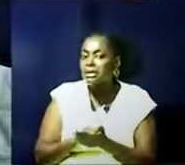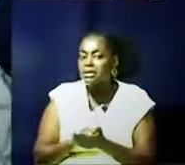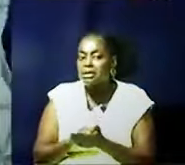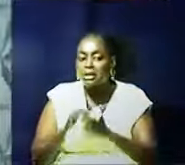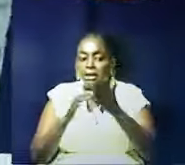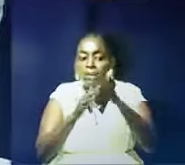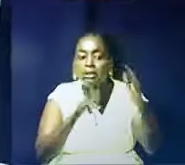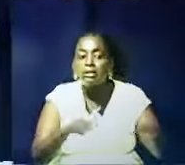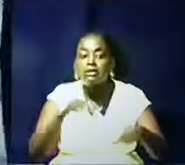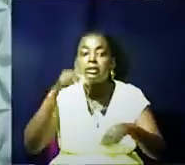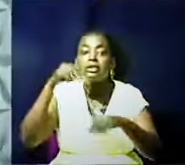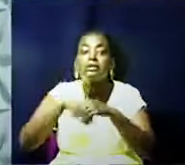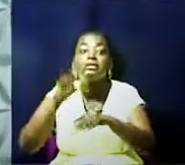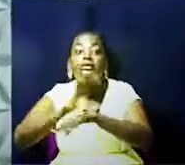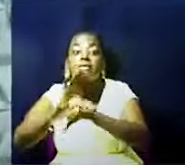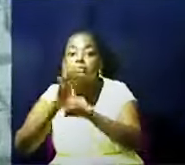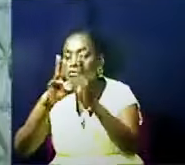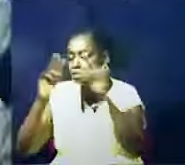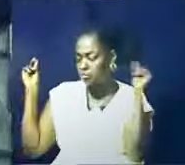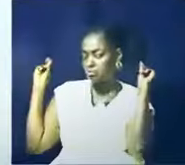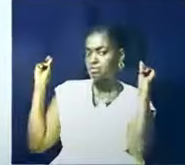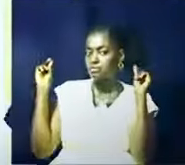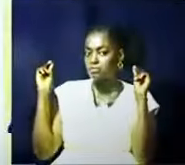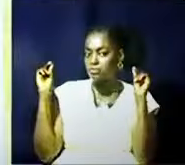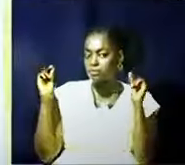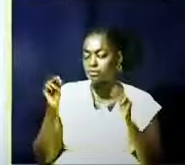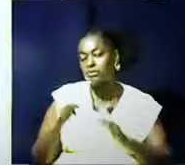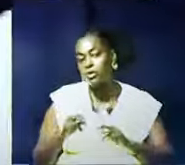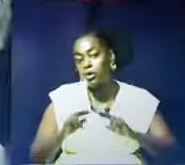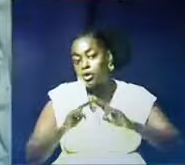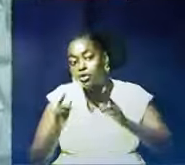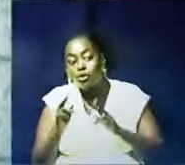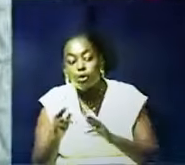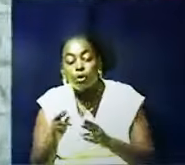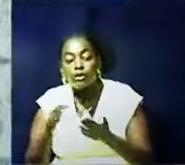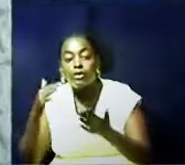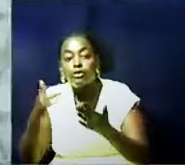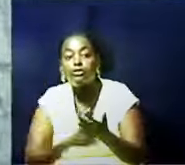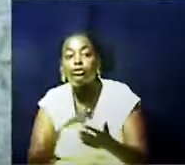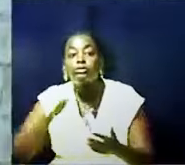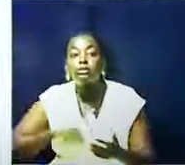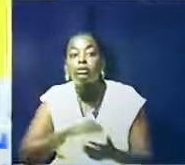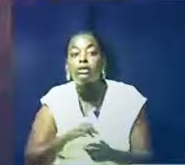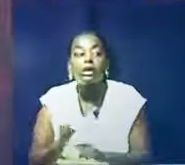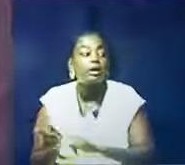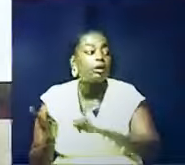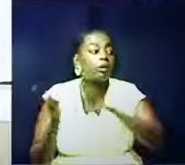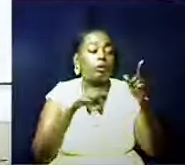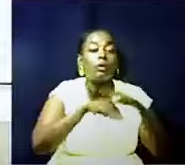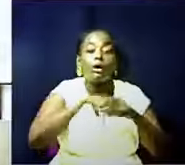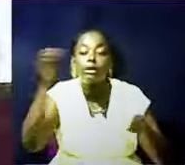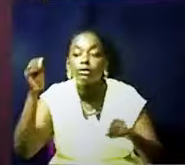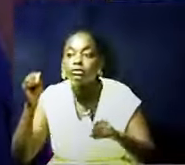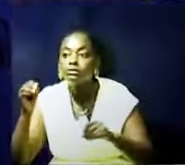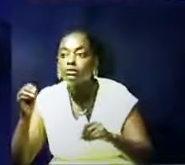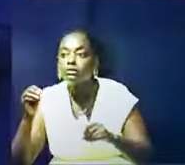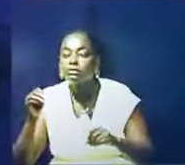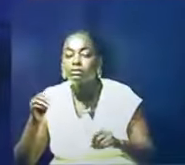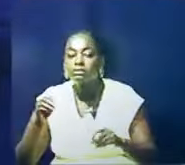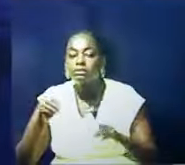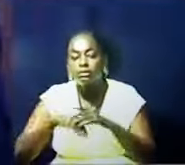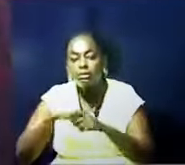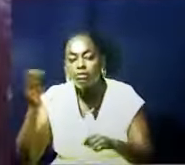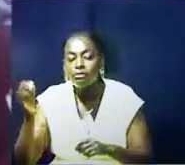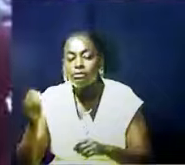around and come back around 7. It's your obekwa ko try on hon wasaba no so. But they realize that you don't find